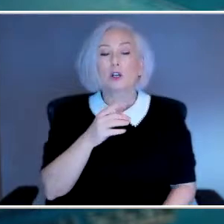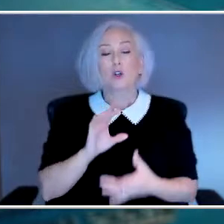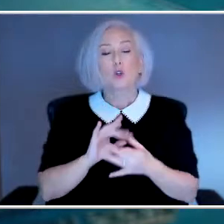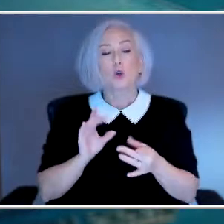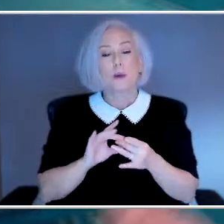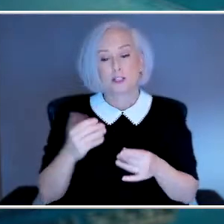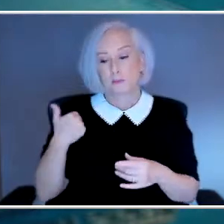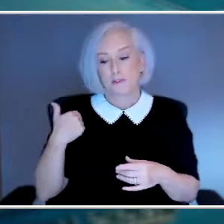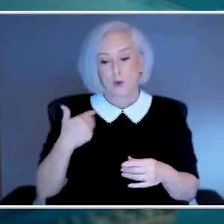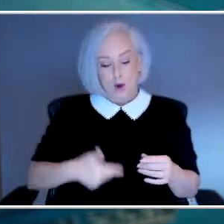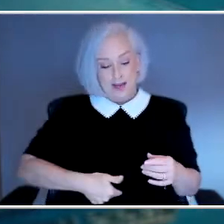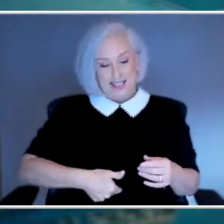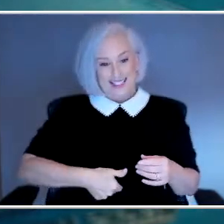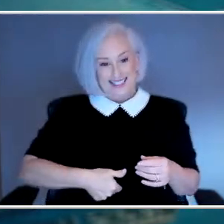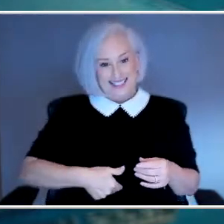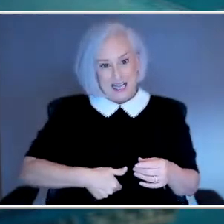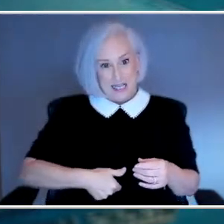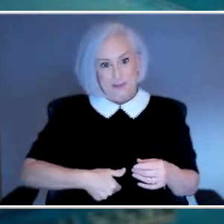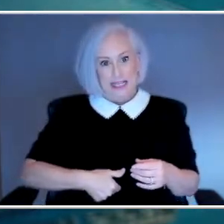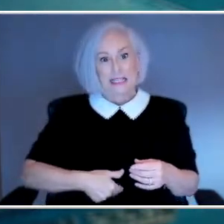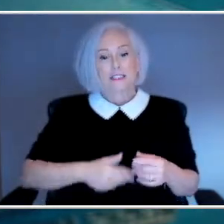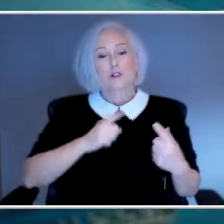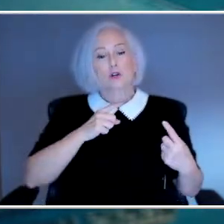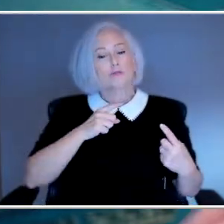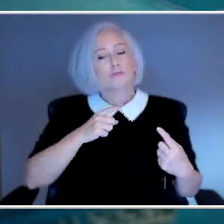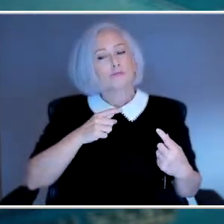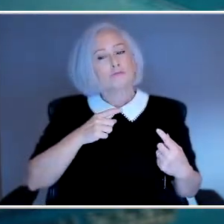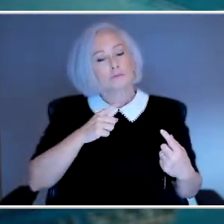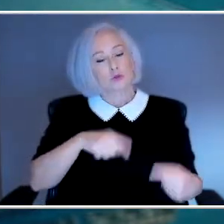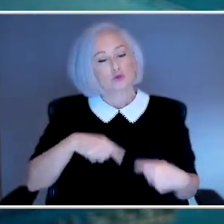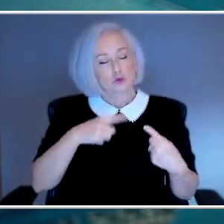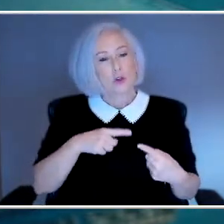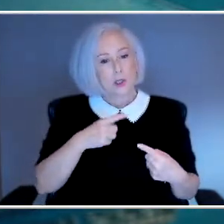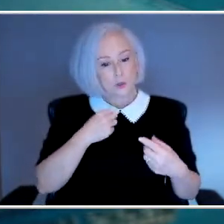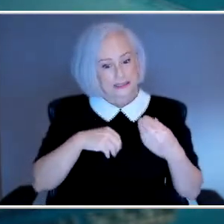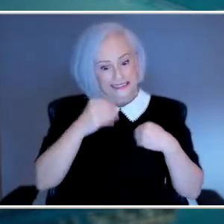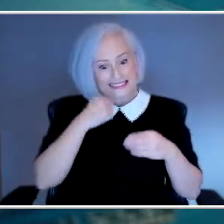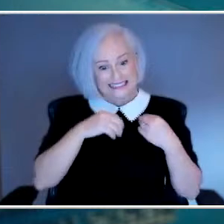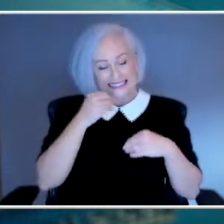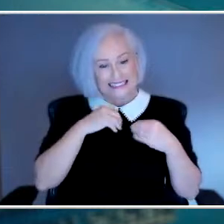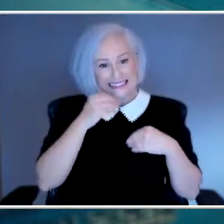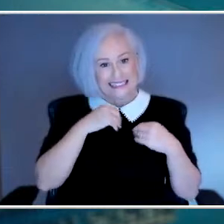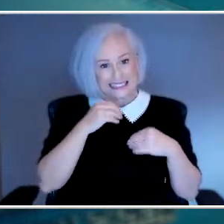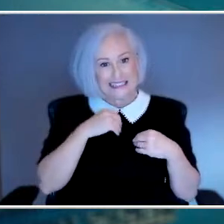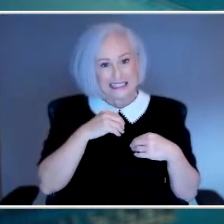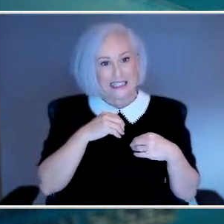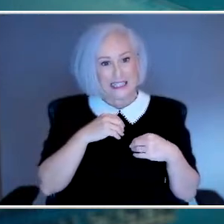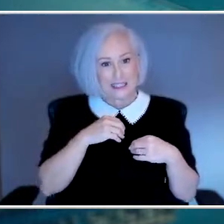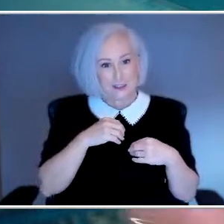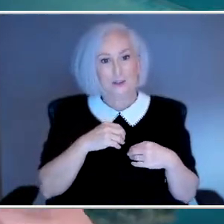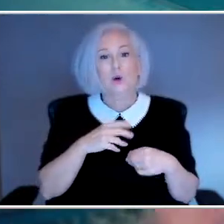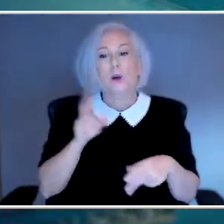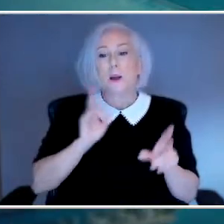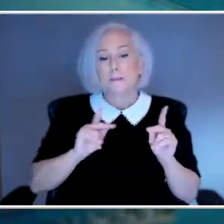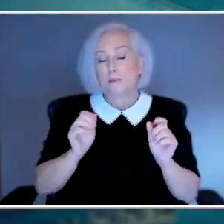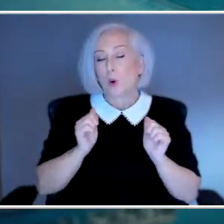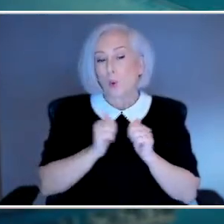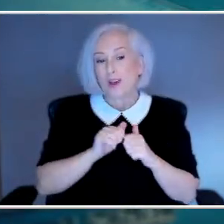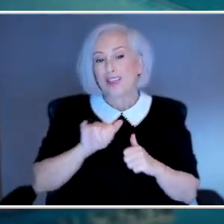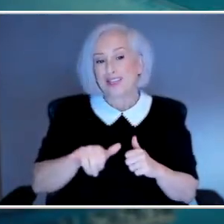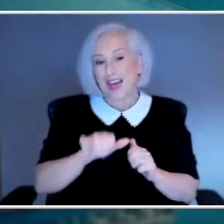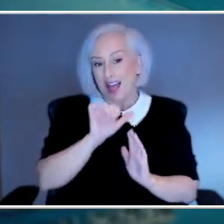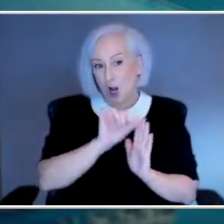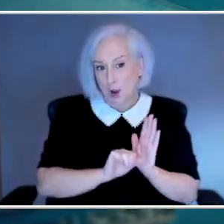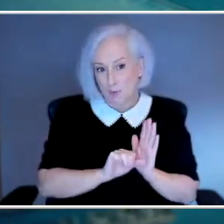surgery, nutrition is something you really have to focus on. People who have had that operation need to be mindful of nutrition. Nutrition helps us